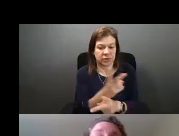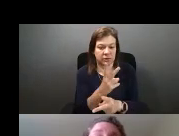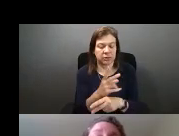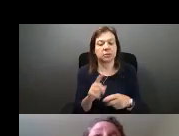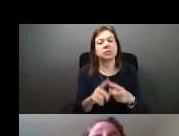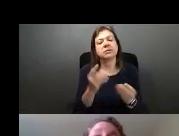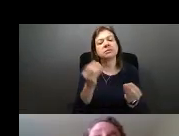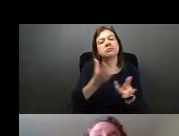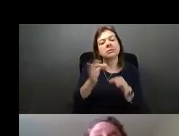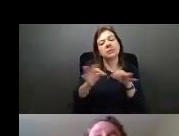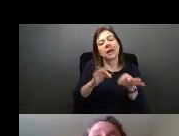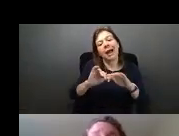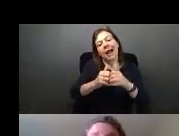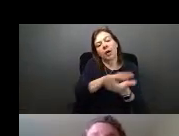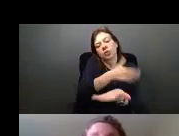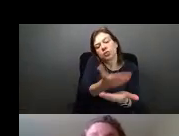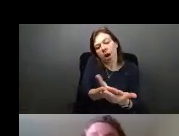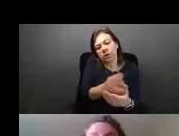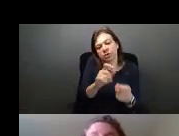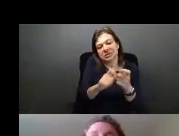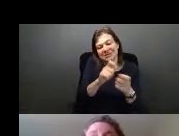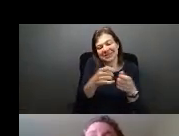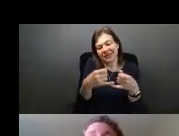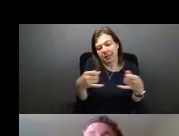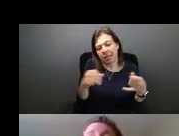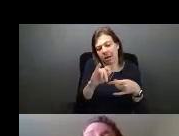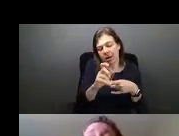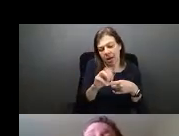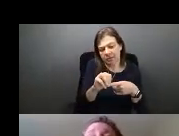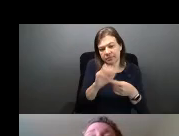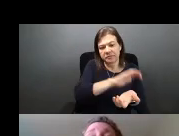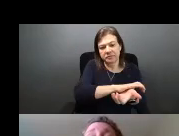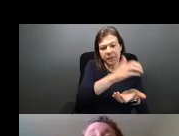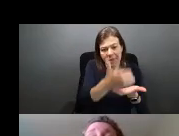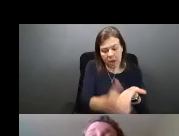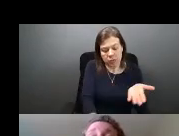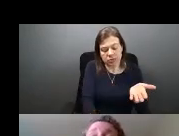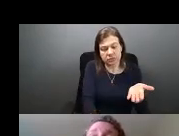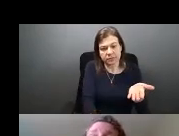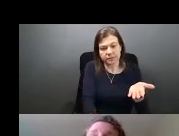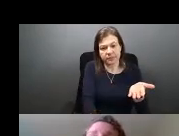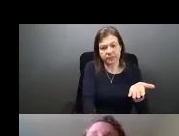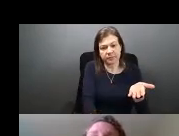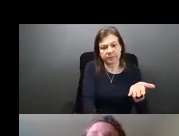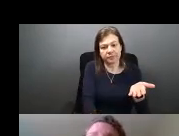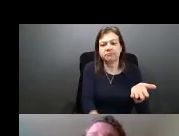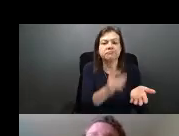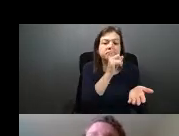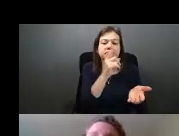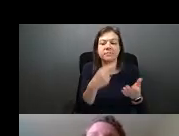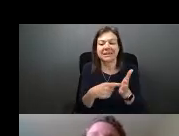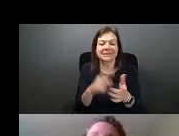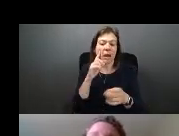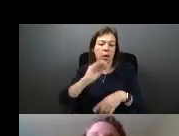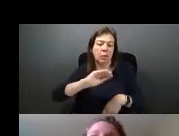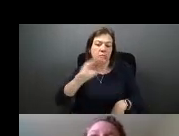arrived at a particular line item amount. Never simply indicate a percentage